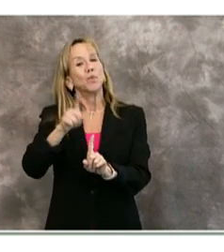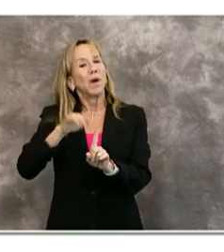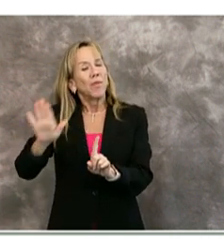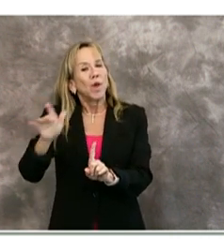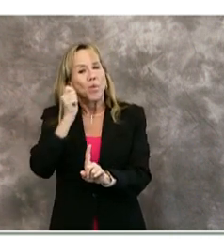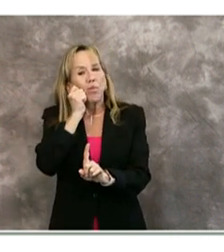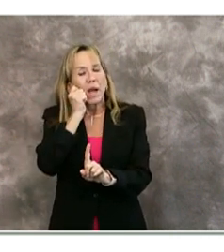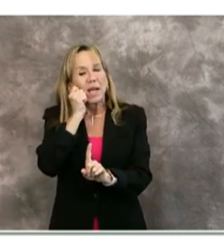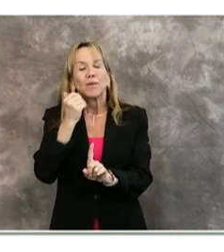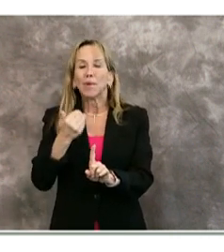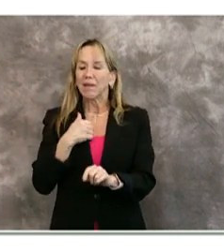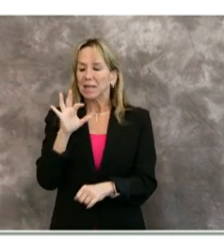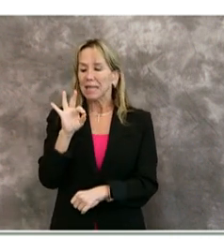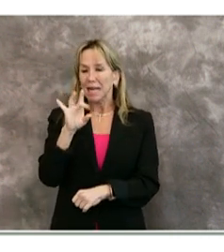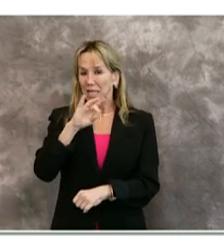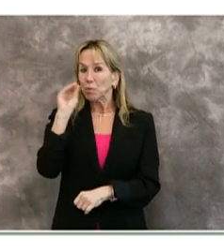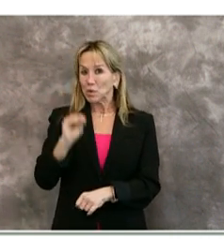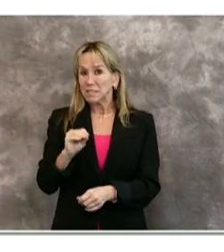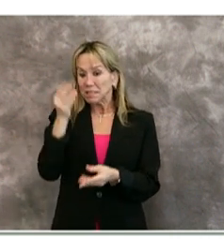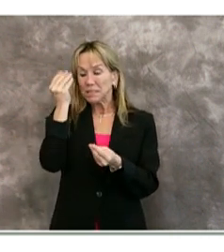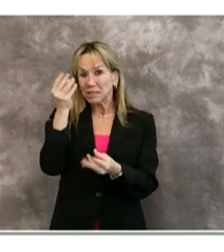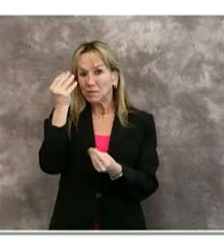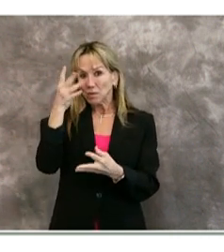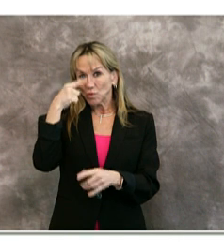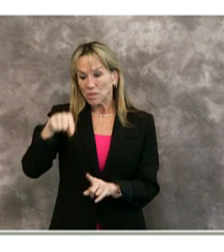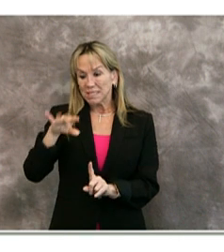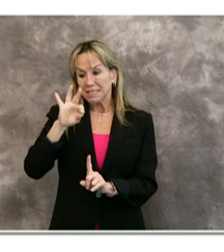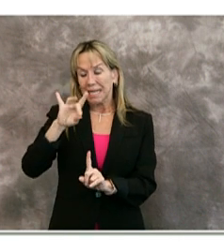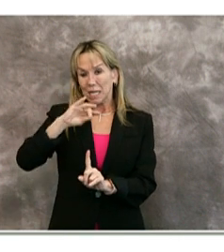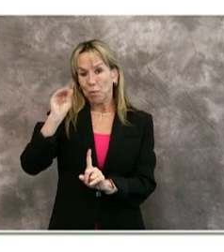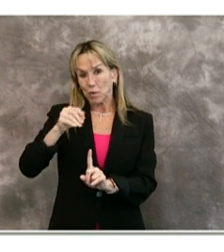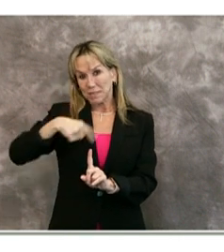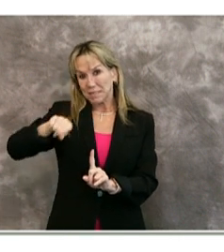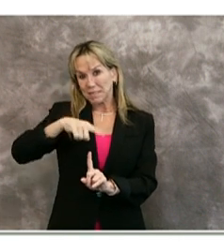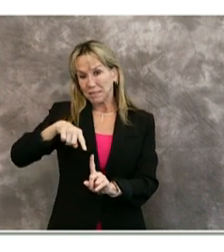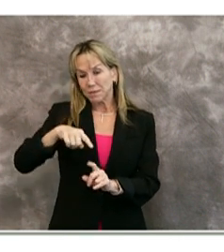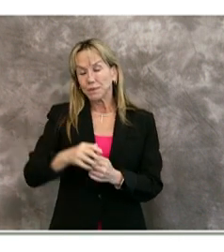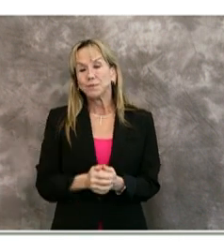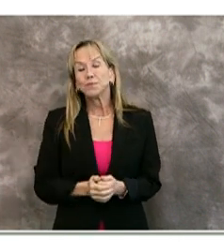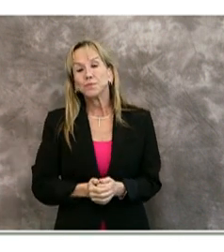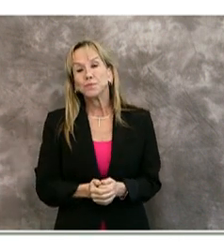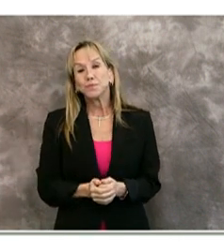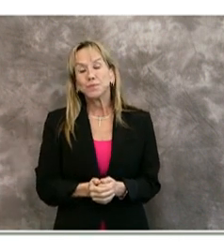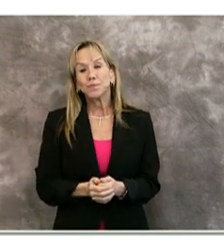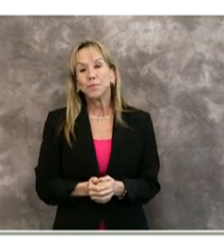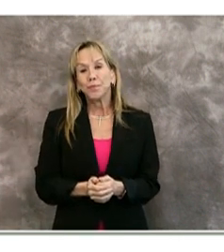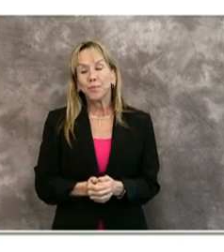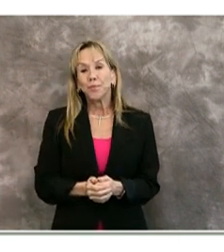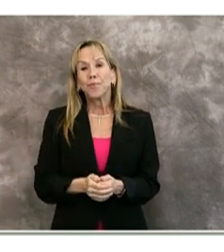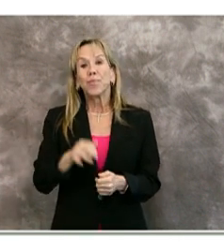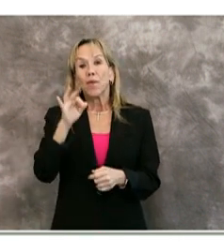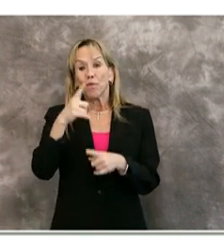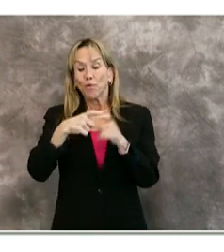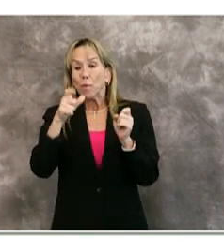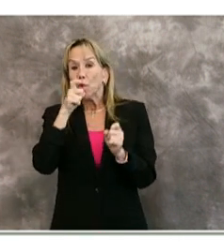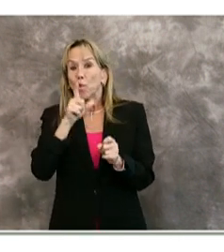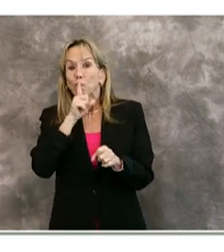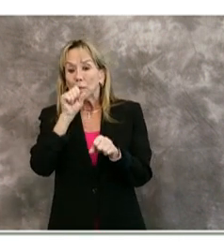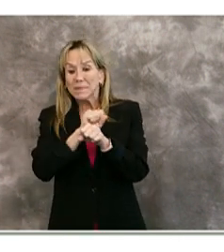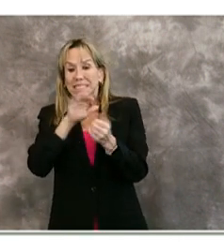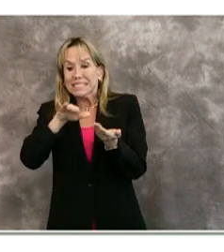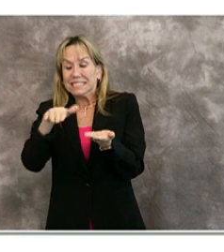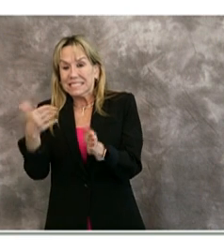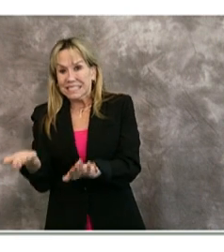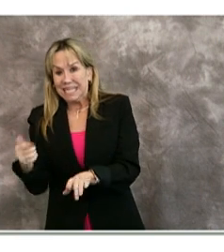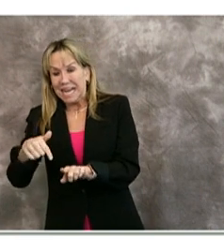or 322 of the 327 total number of death cases. Of this total for which